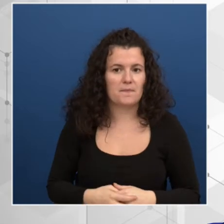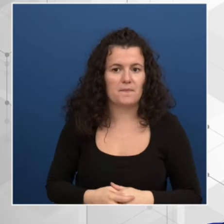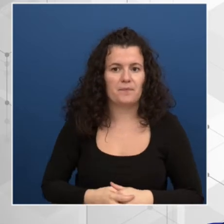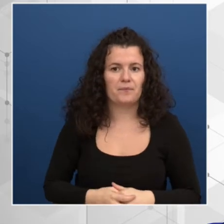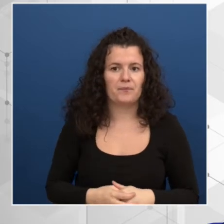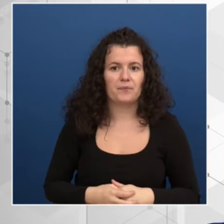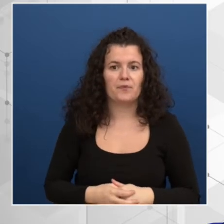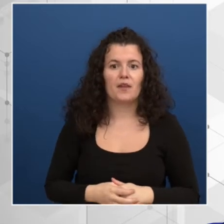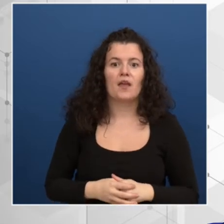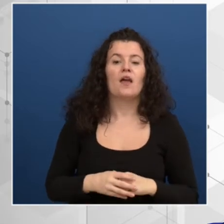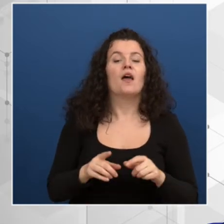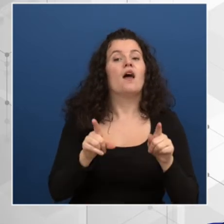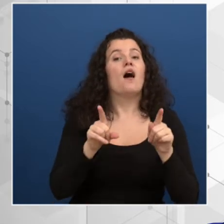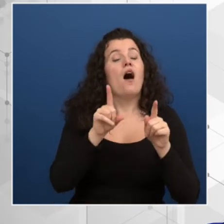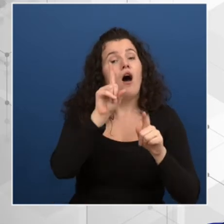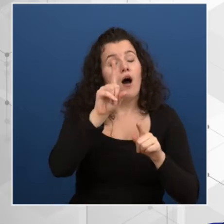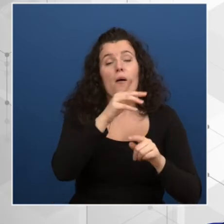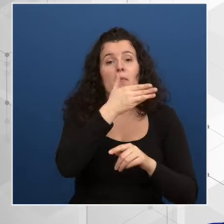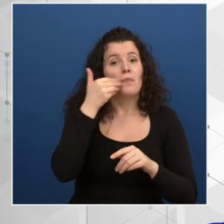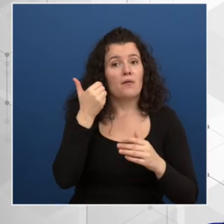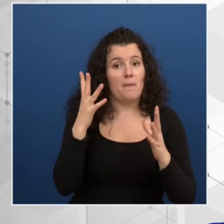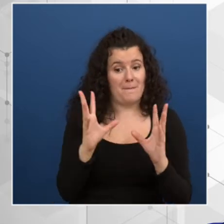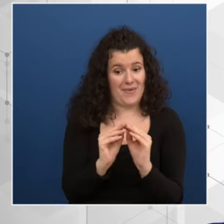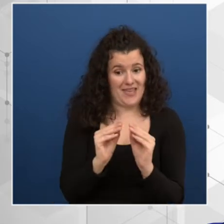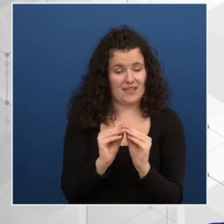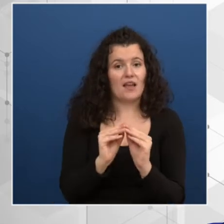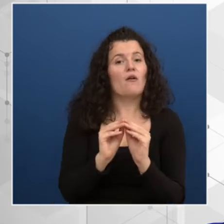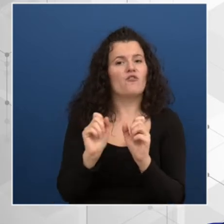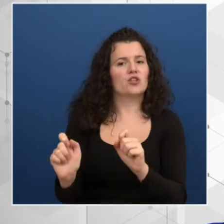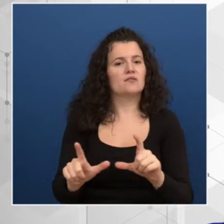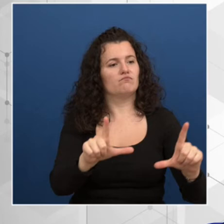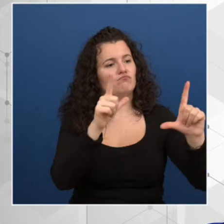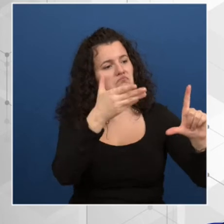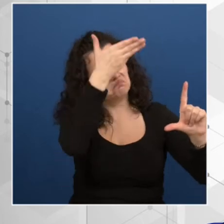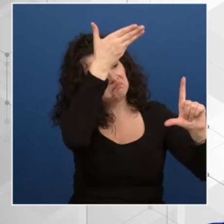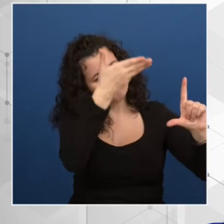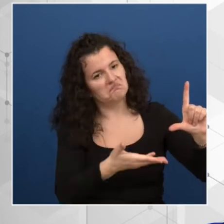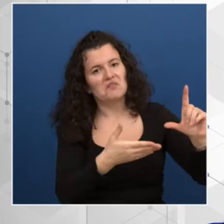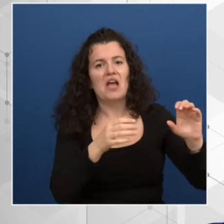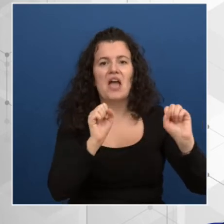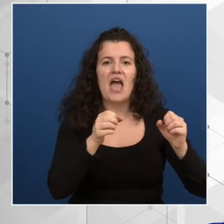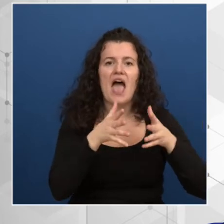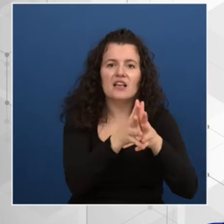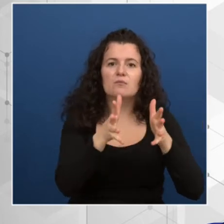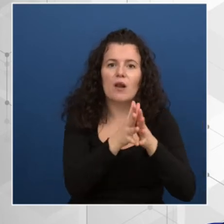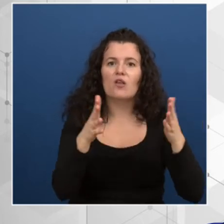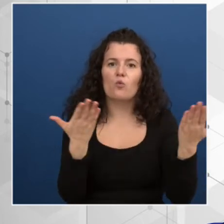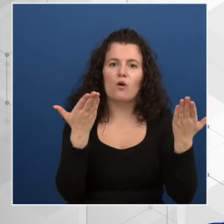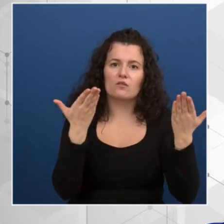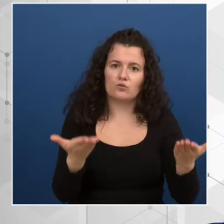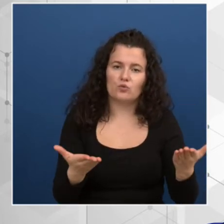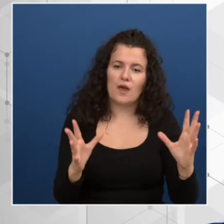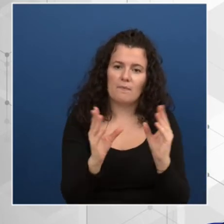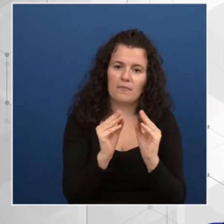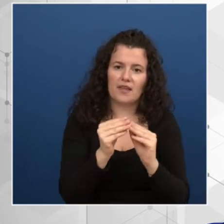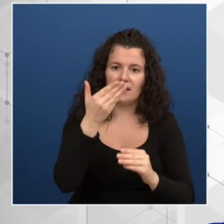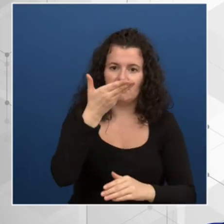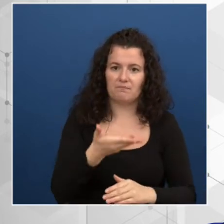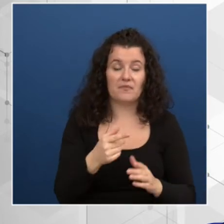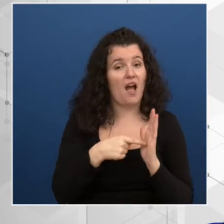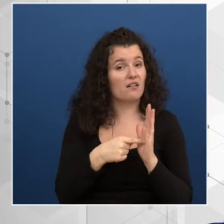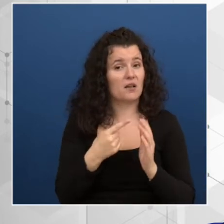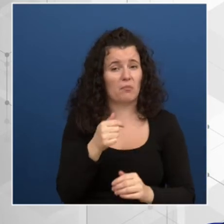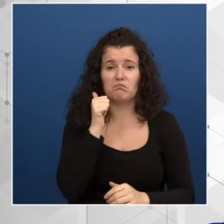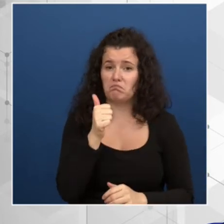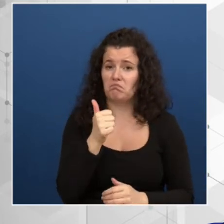set expectations in your meetings. So just a quick sample here of a great expectation slide. Okay, so structure your